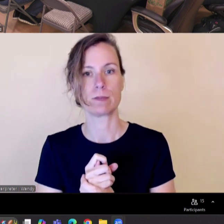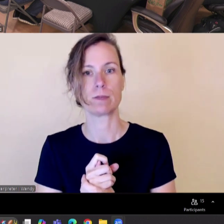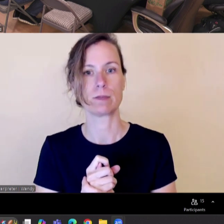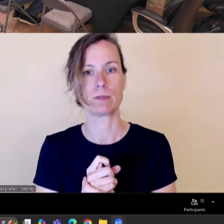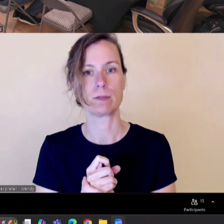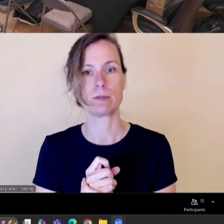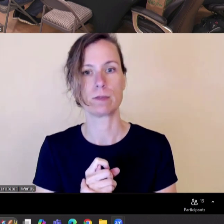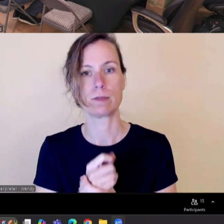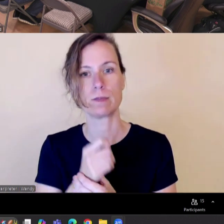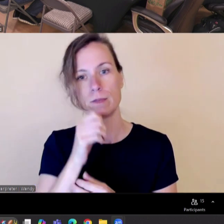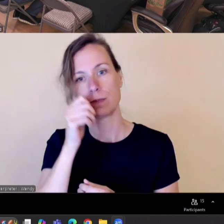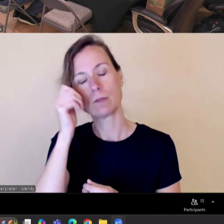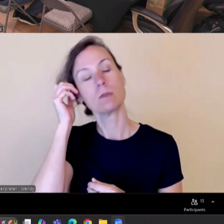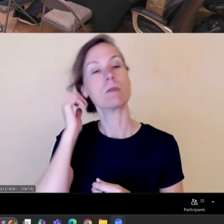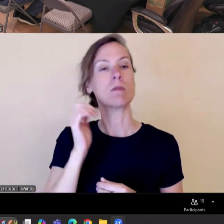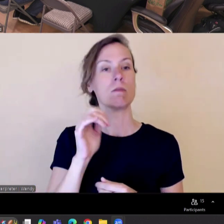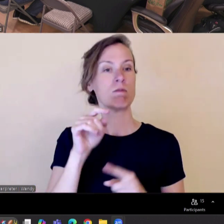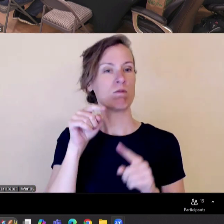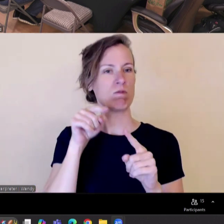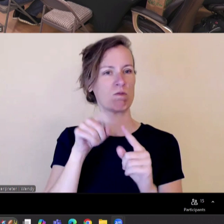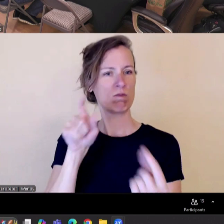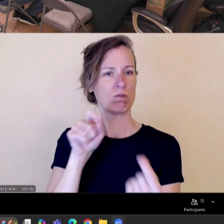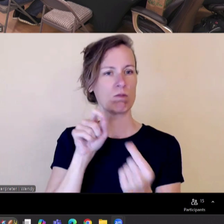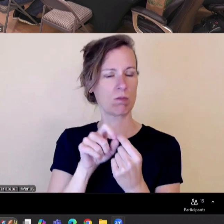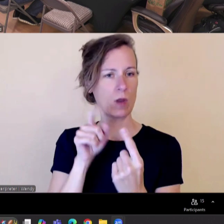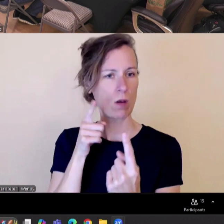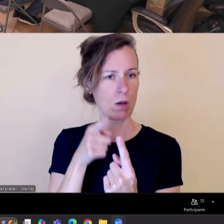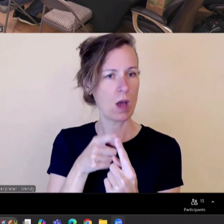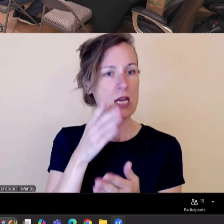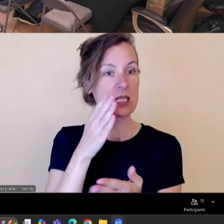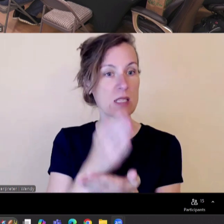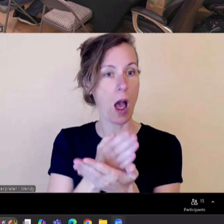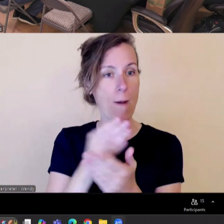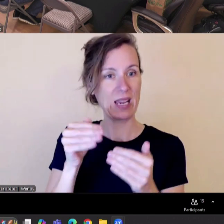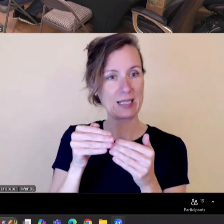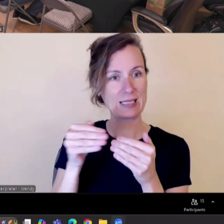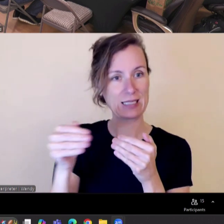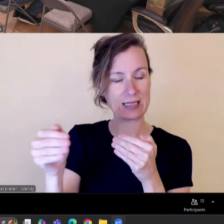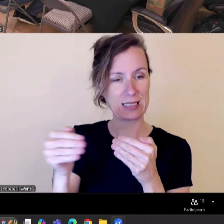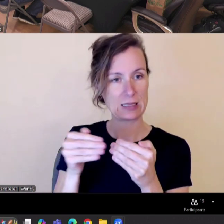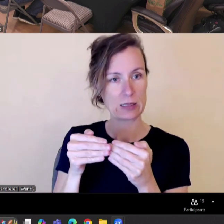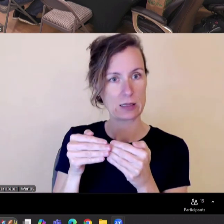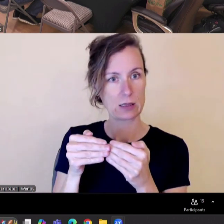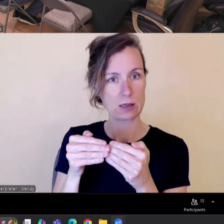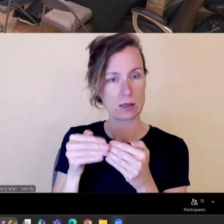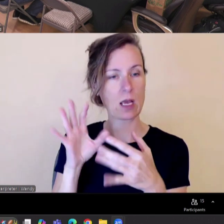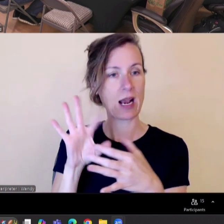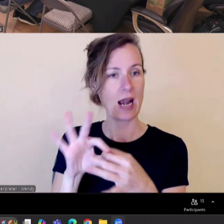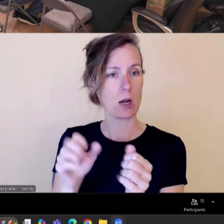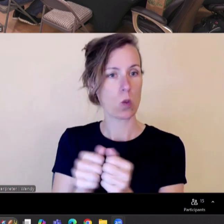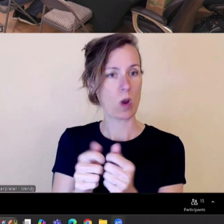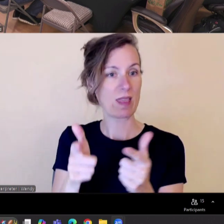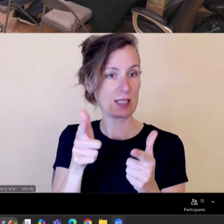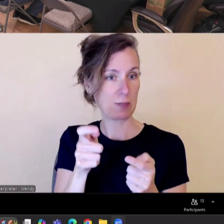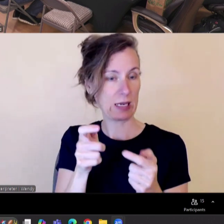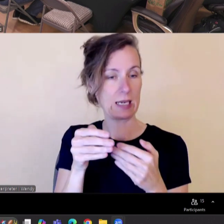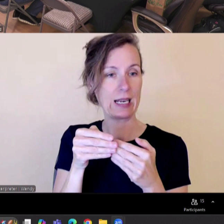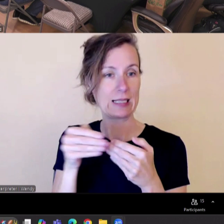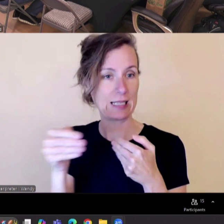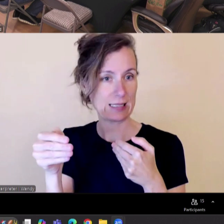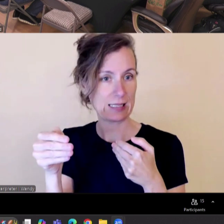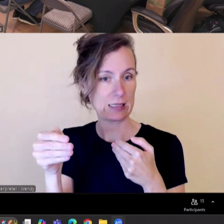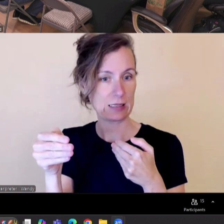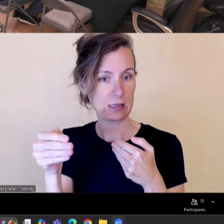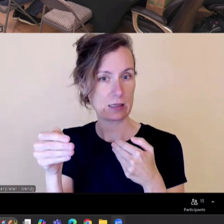the stopping distances as it relates to speed and distance